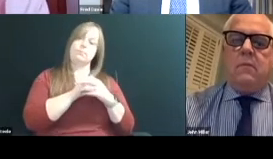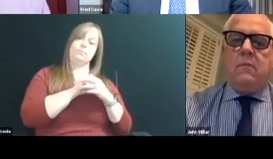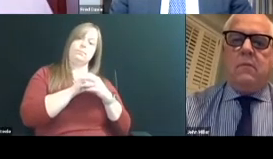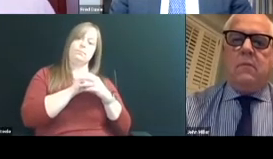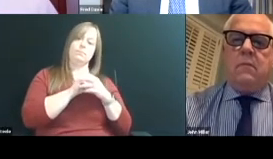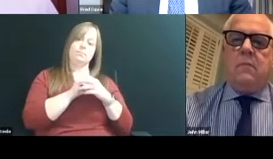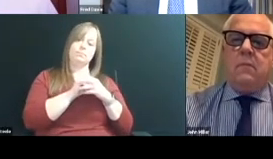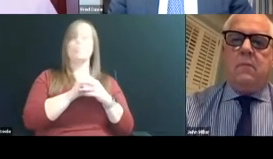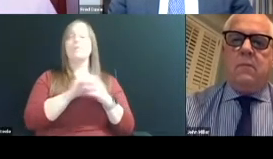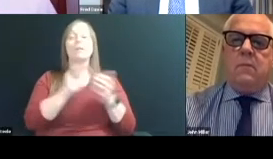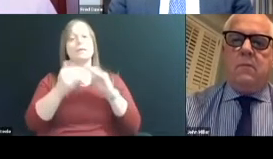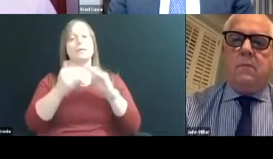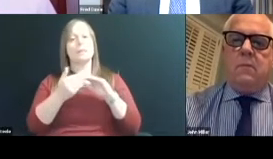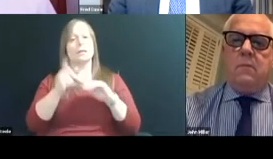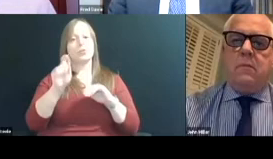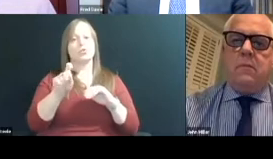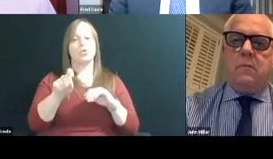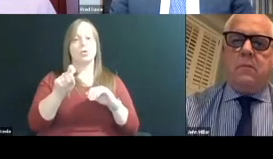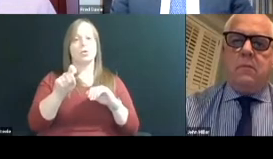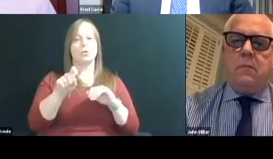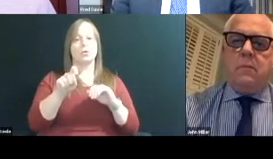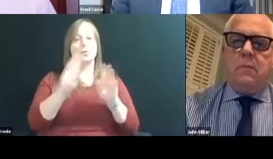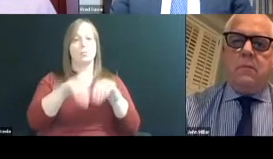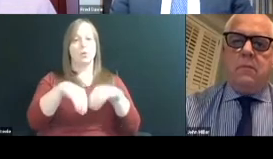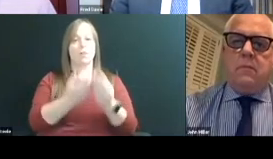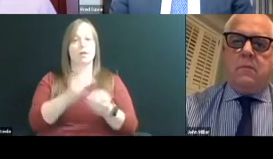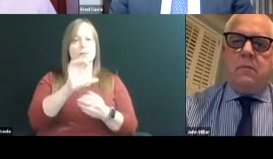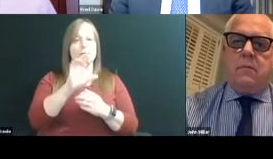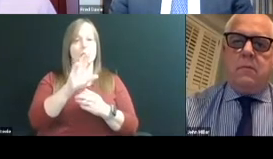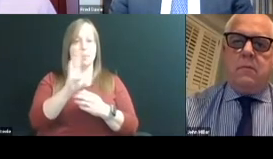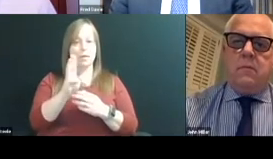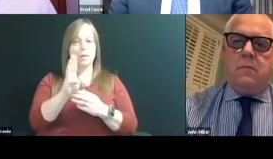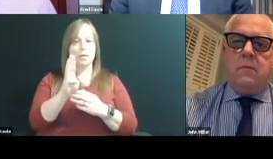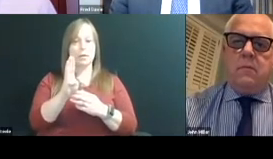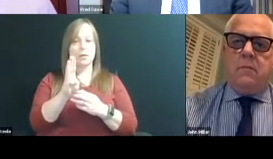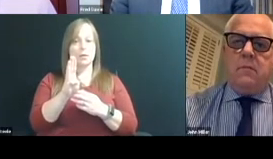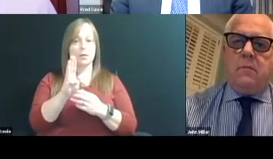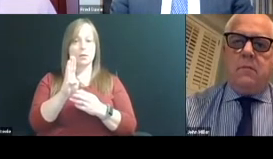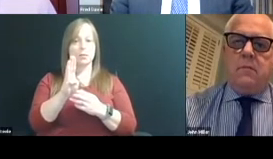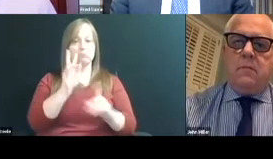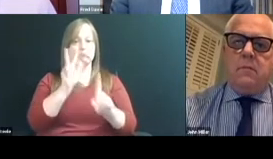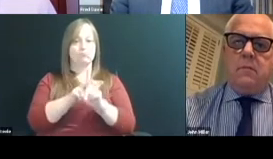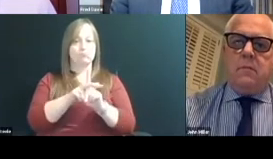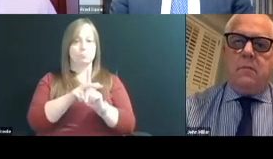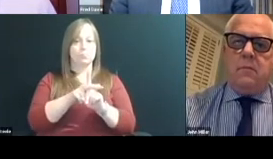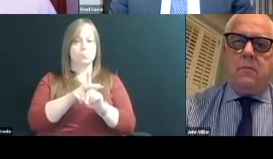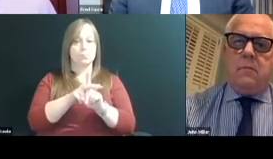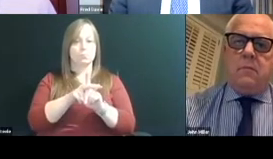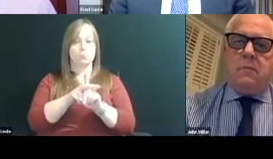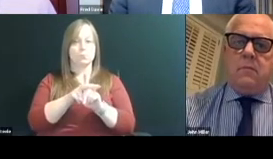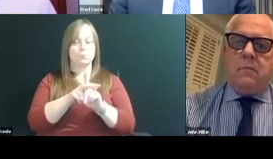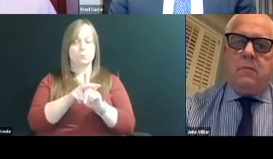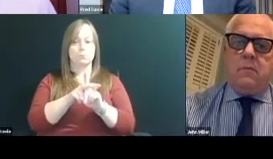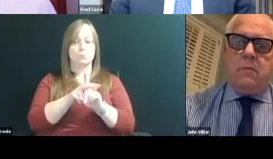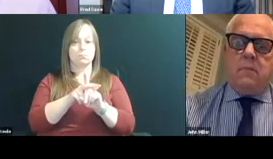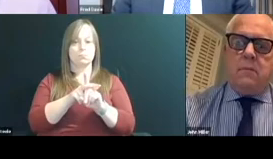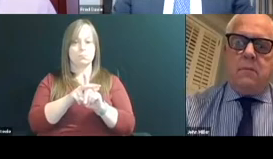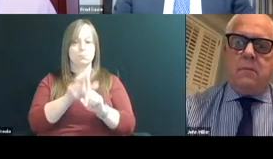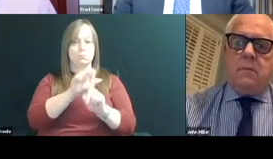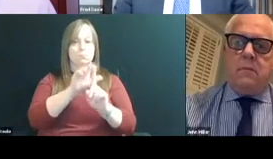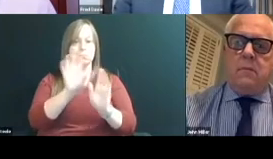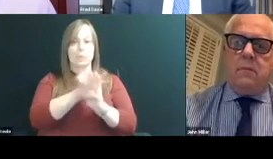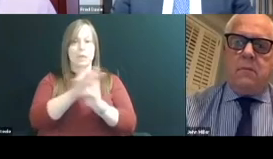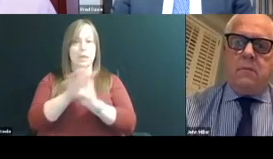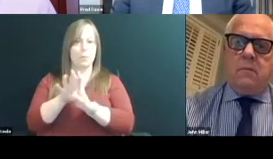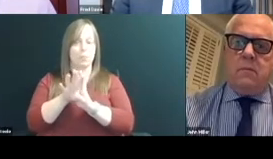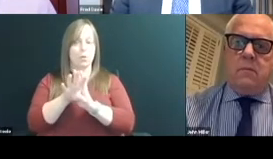the city should be providing CCRB with unfettered access to body-worn camera